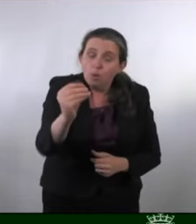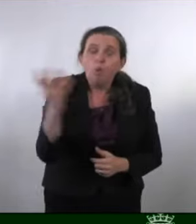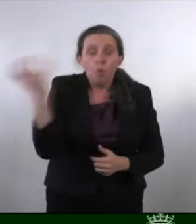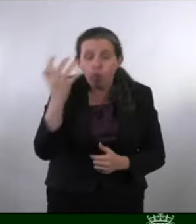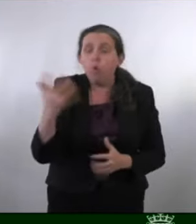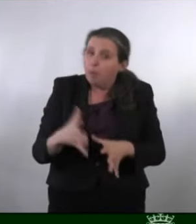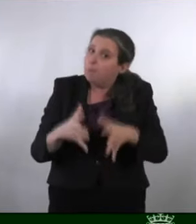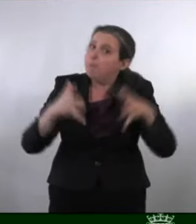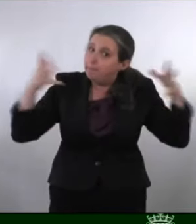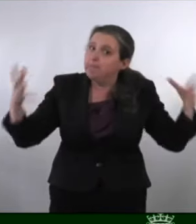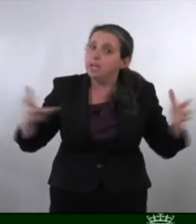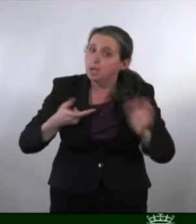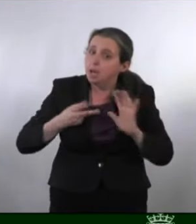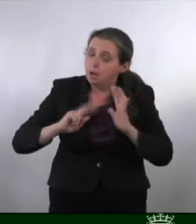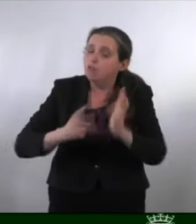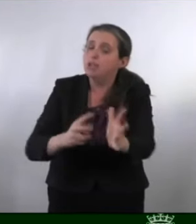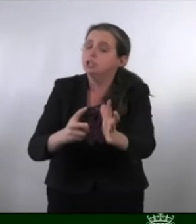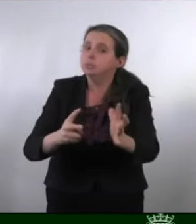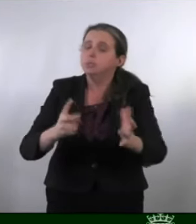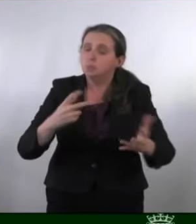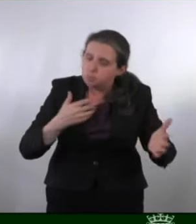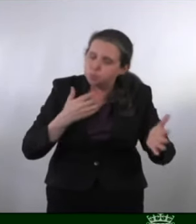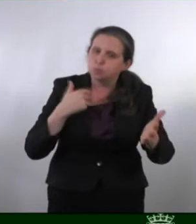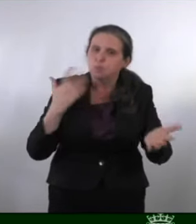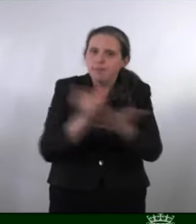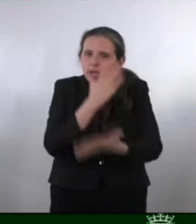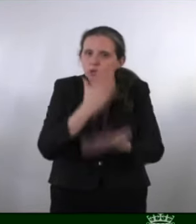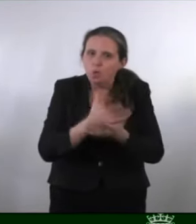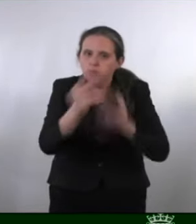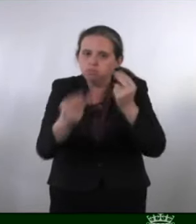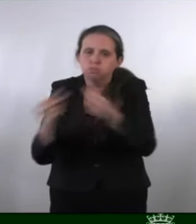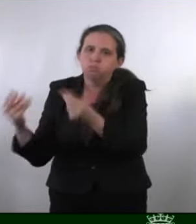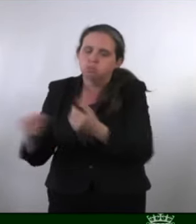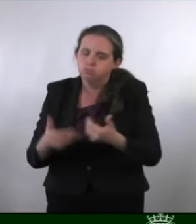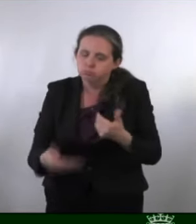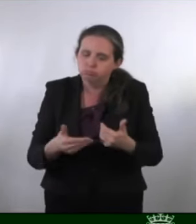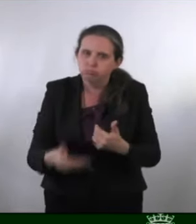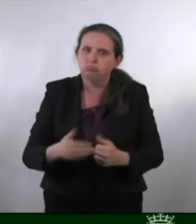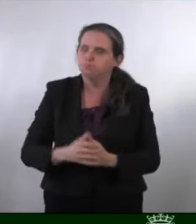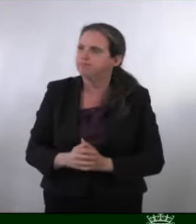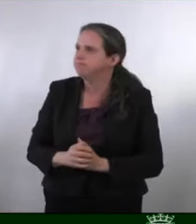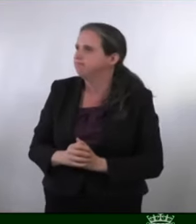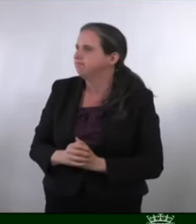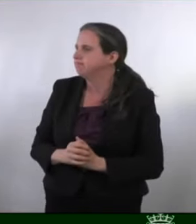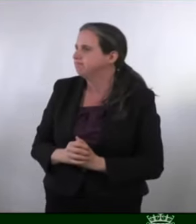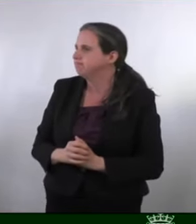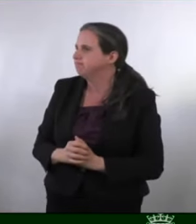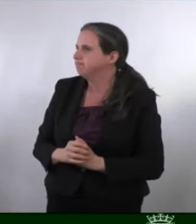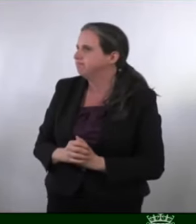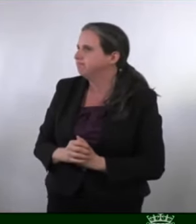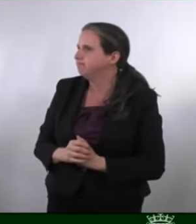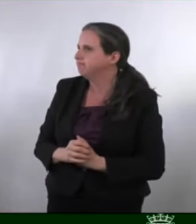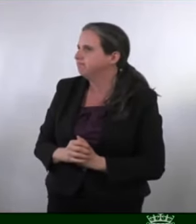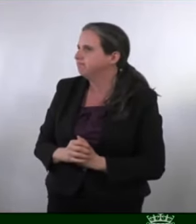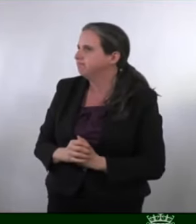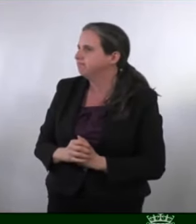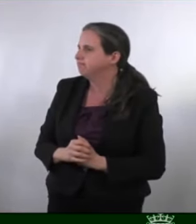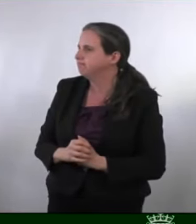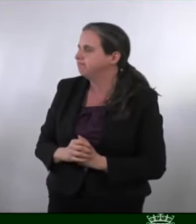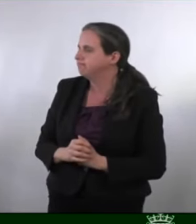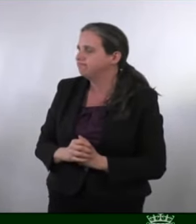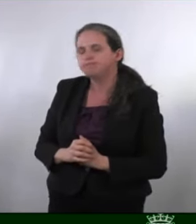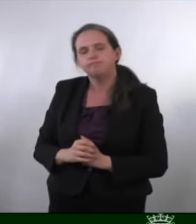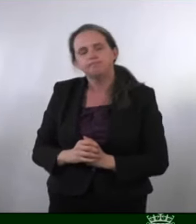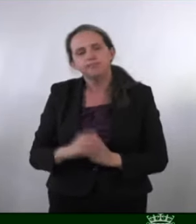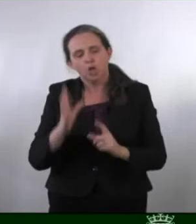logistical effort for everybody involved. Richard Drax. Mr. Speaker, as my right honourable friend knows, I do not support lockdowns, tiered